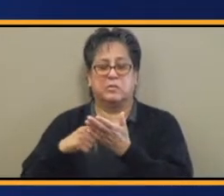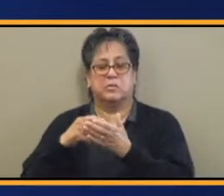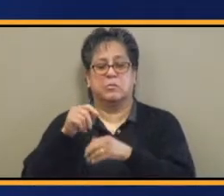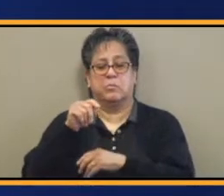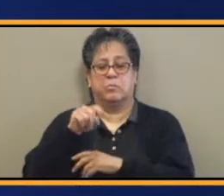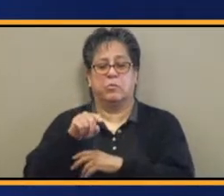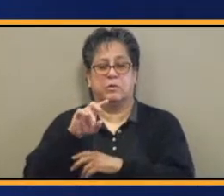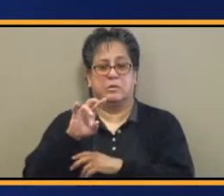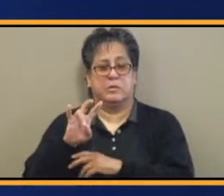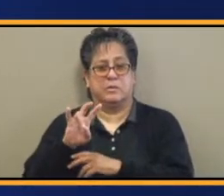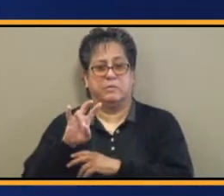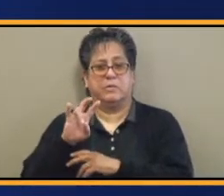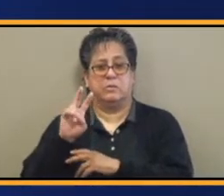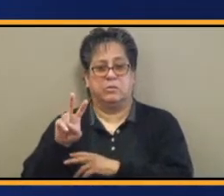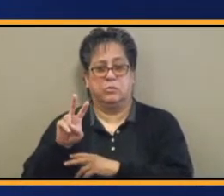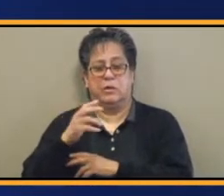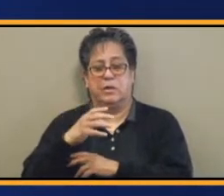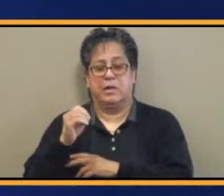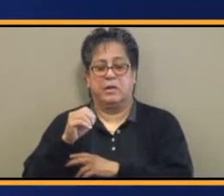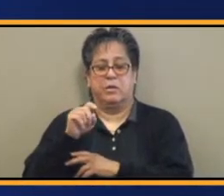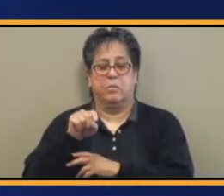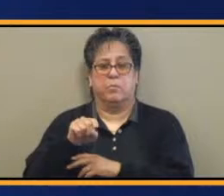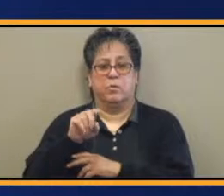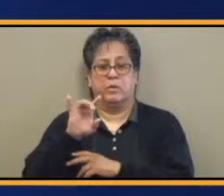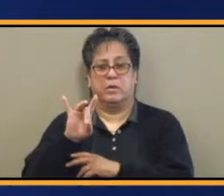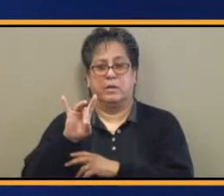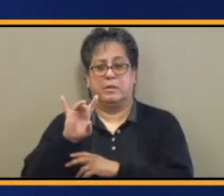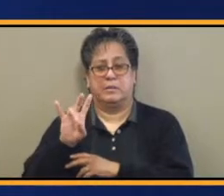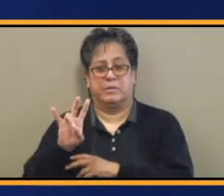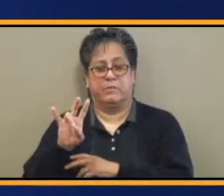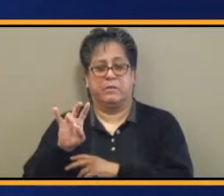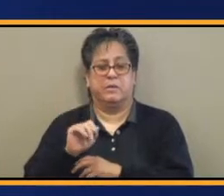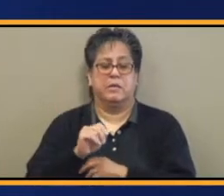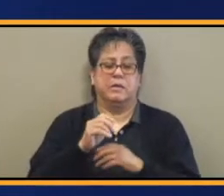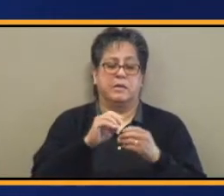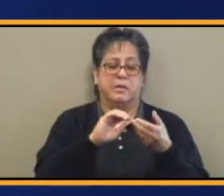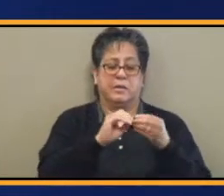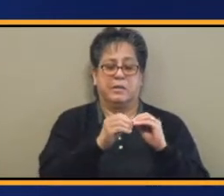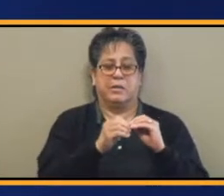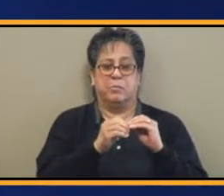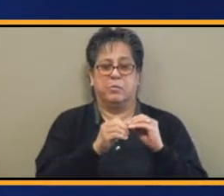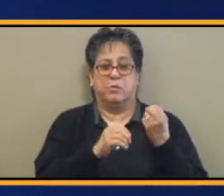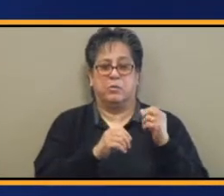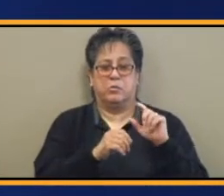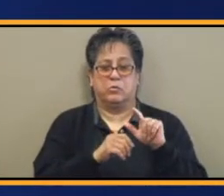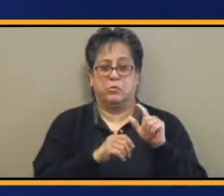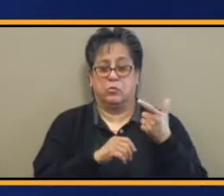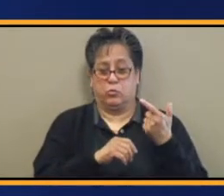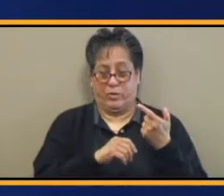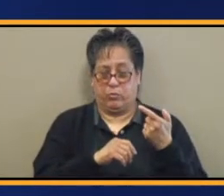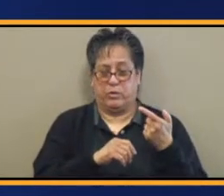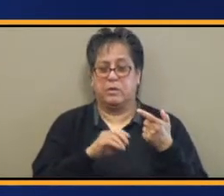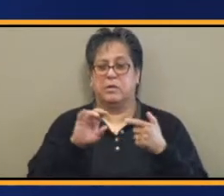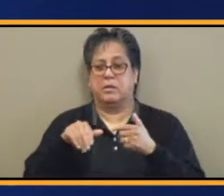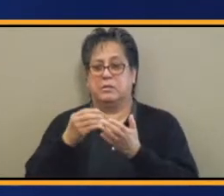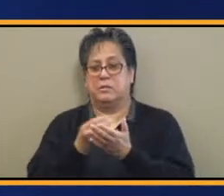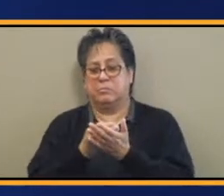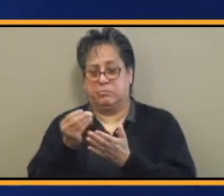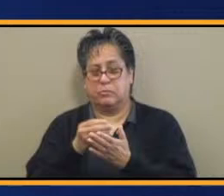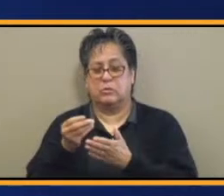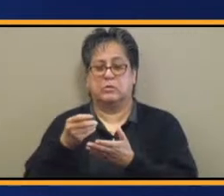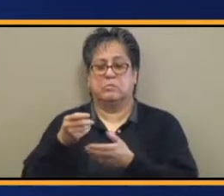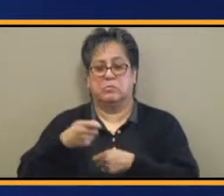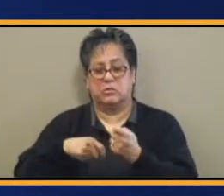23-1857 under 551.072 and 551.087. And executive session item 21, discussion on purchase, exchange,